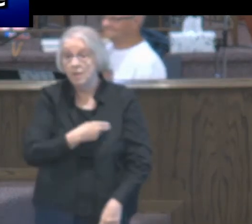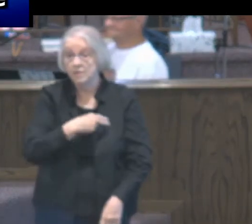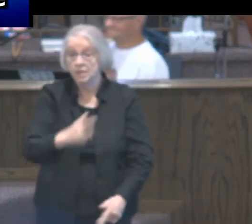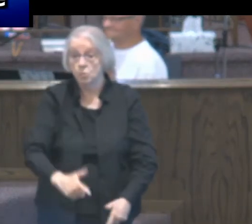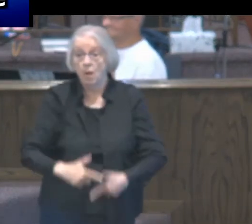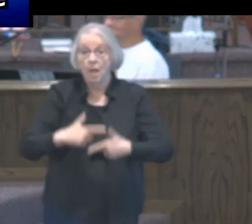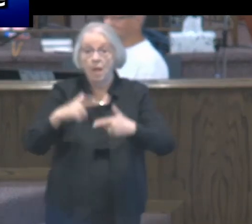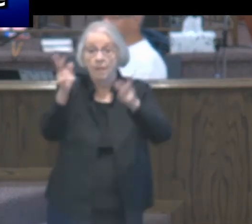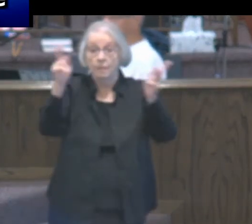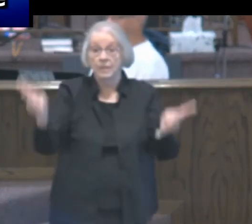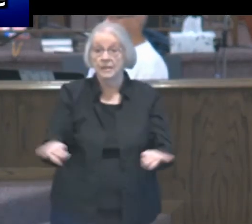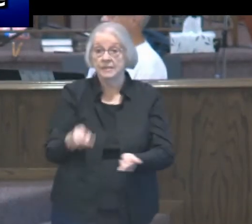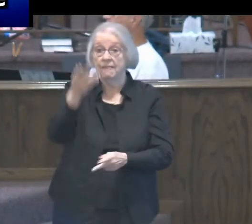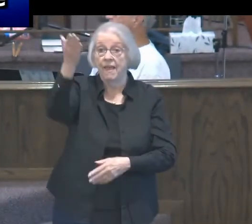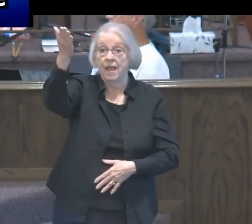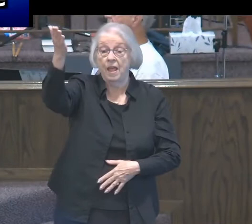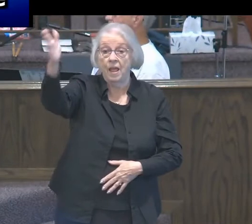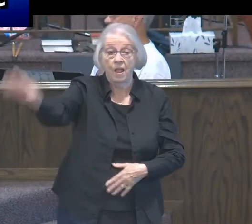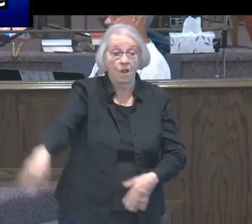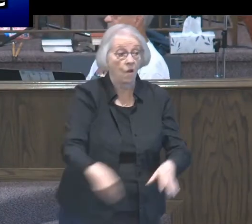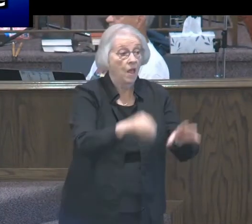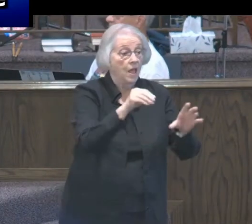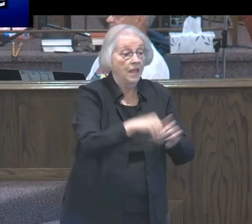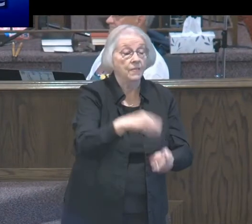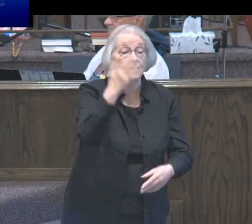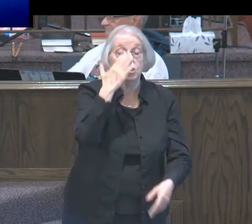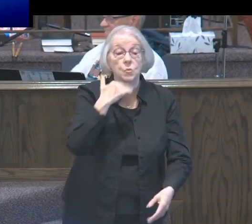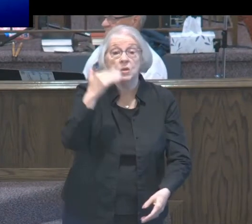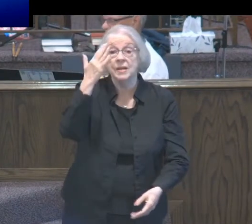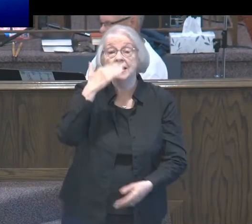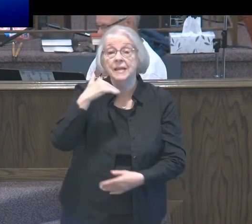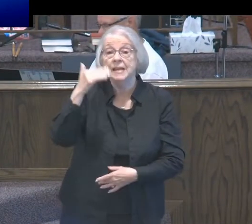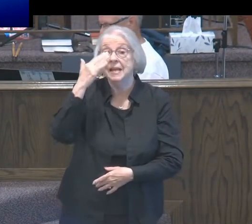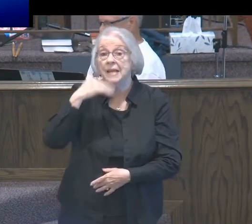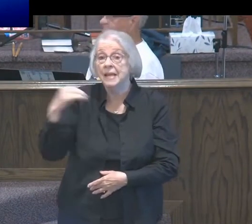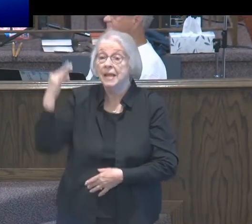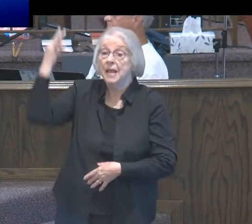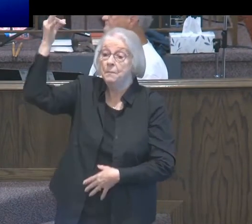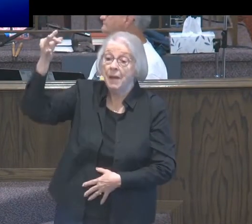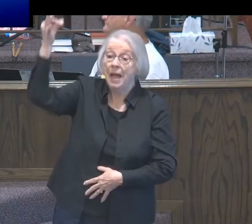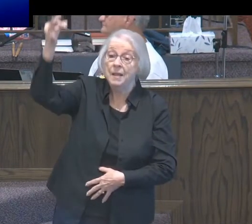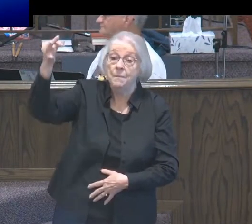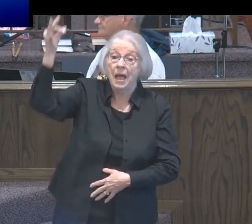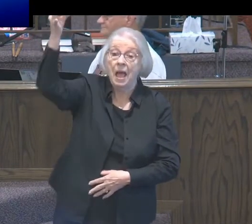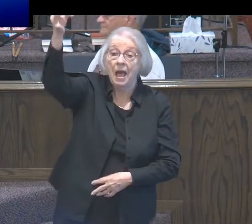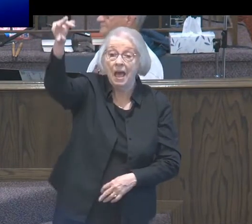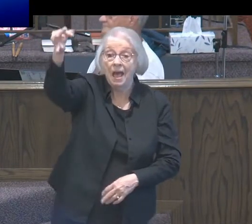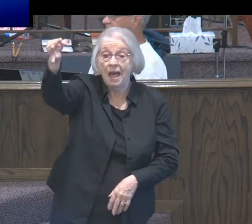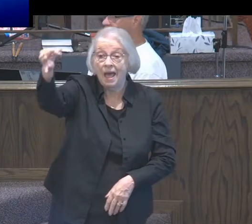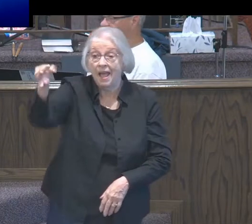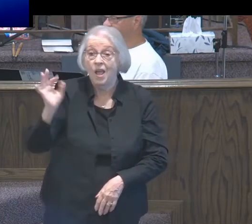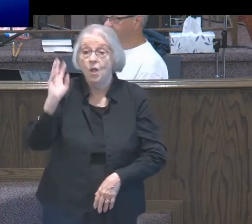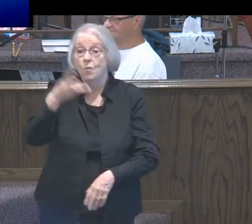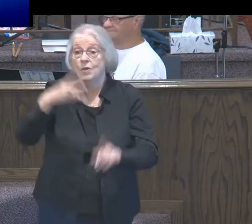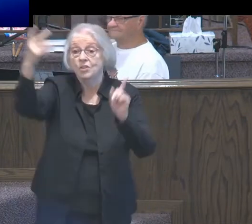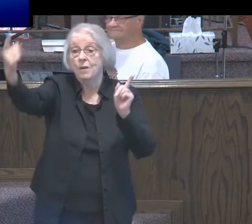Prepare us a dwelling place there, in the sweet by and